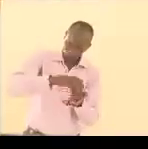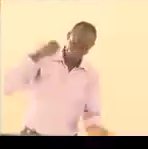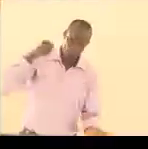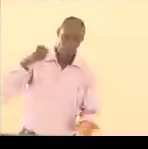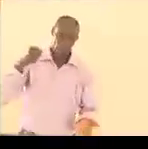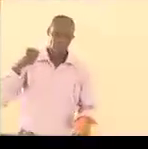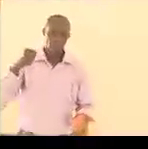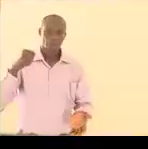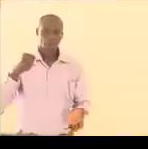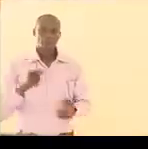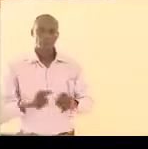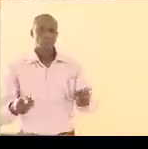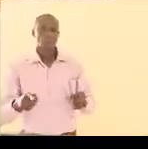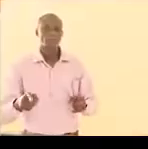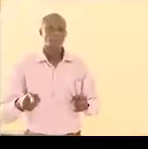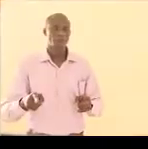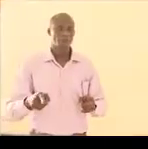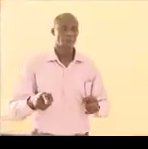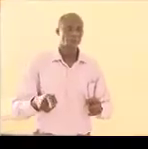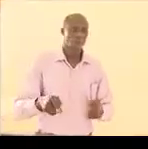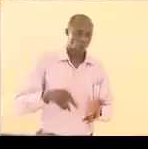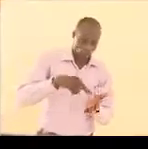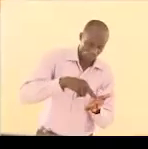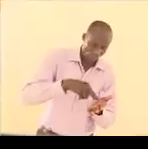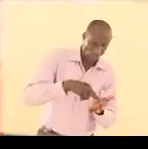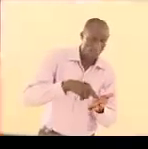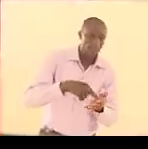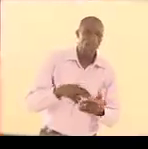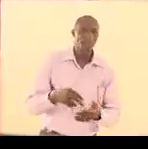the nail. But if you rivet something,